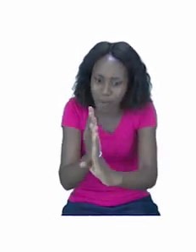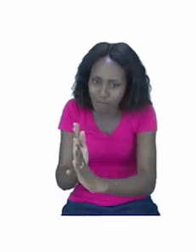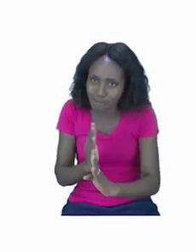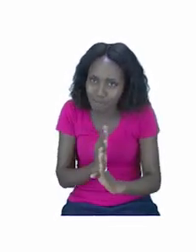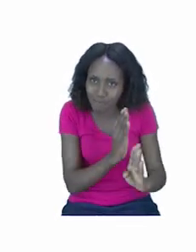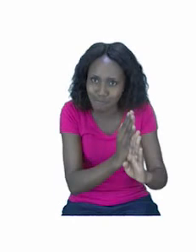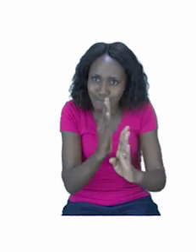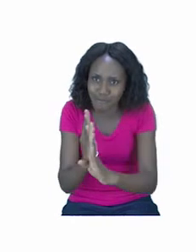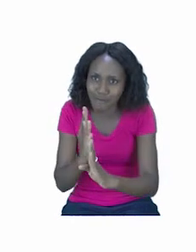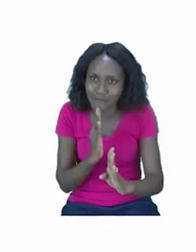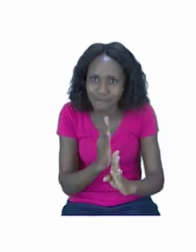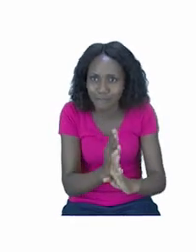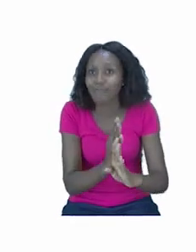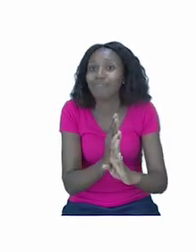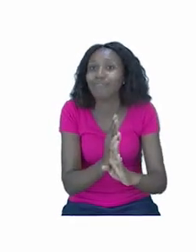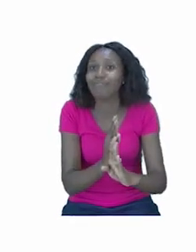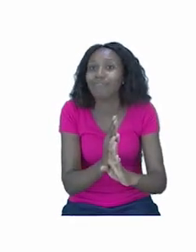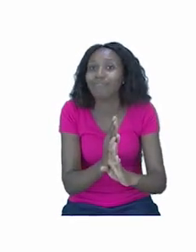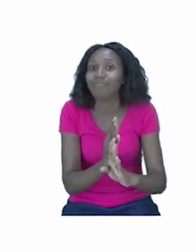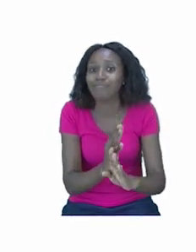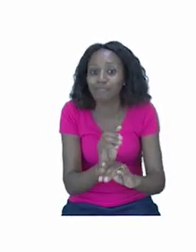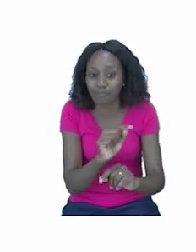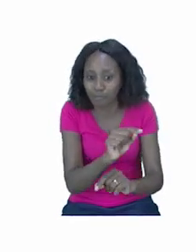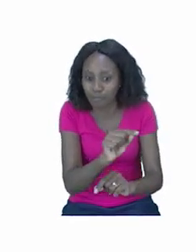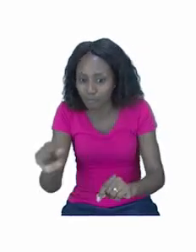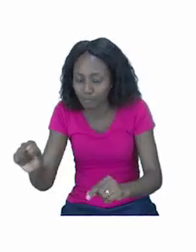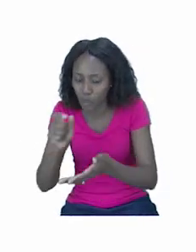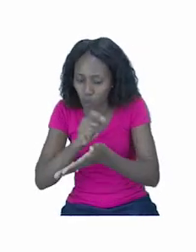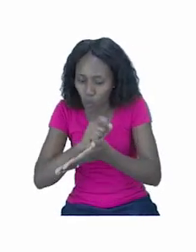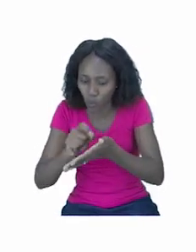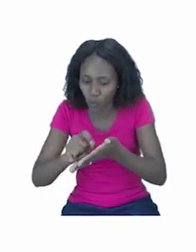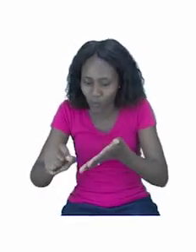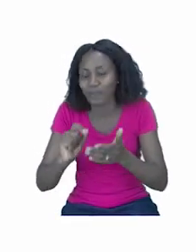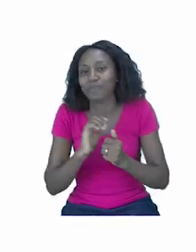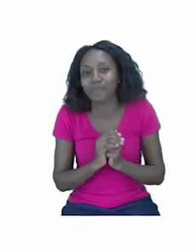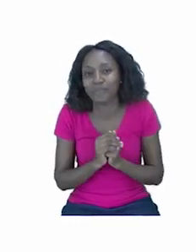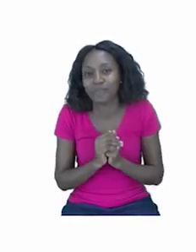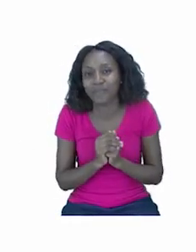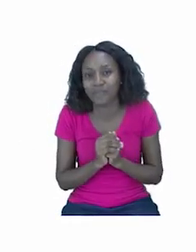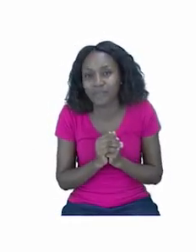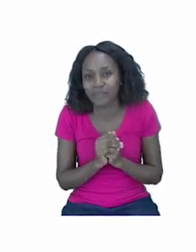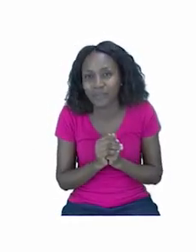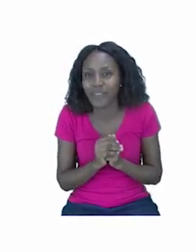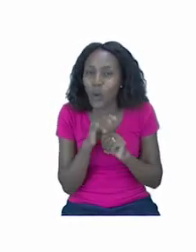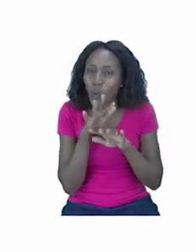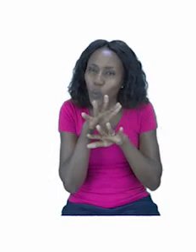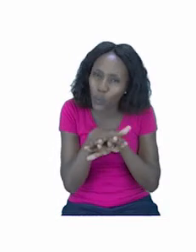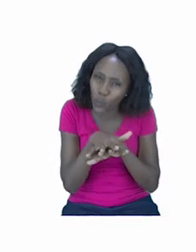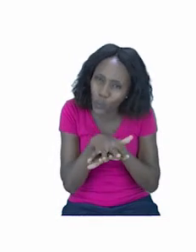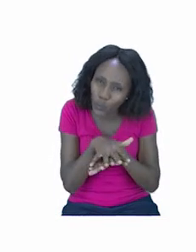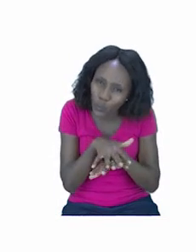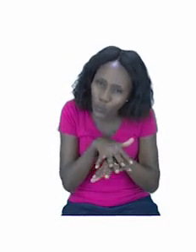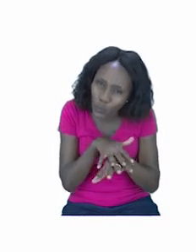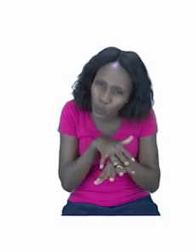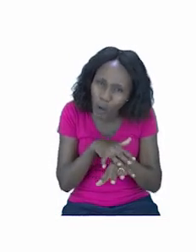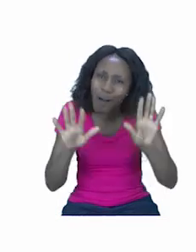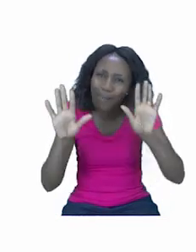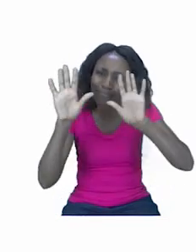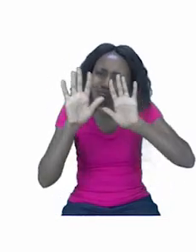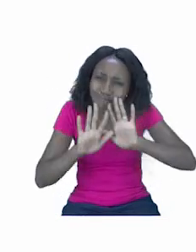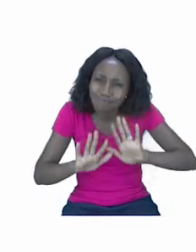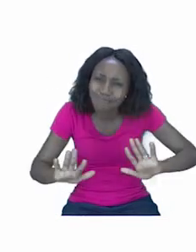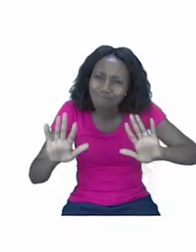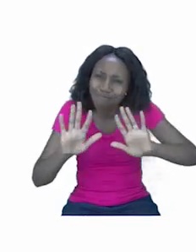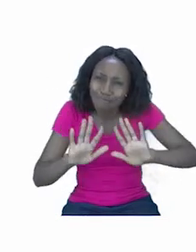the answer on the line provided. Make sure you take your time, color neatly, boys